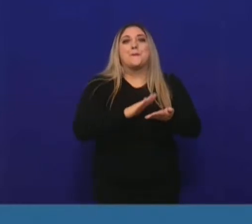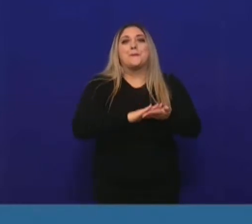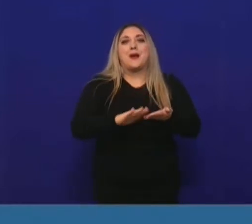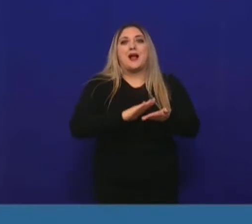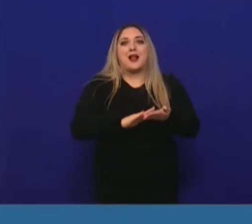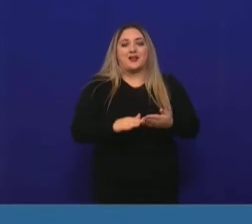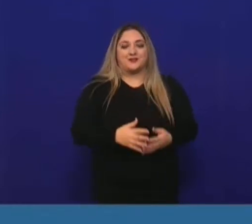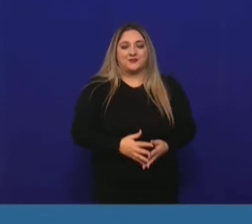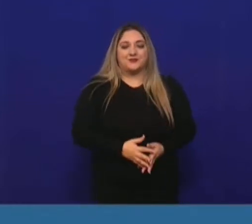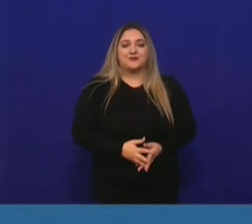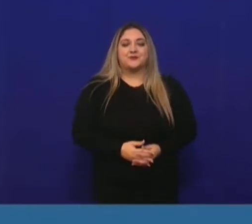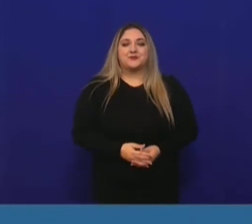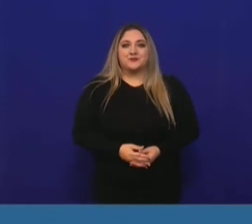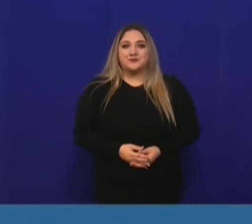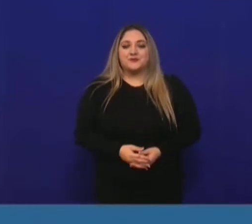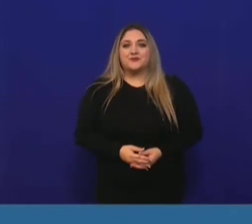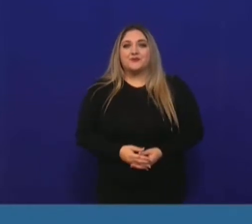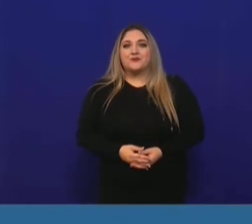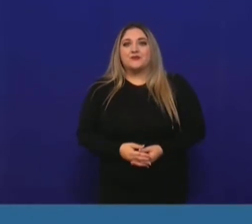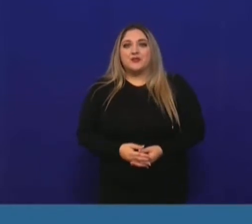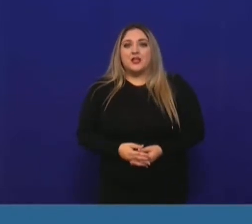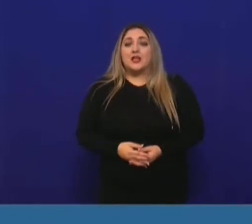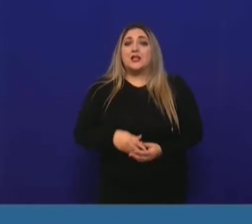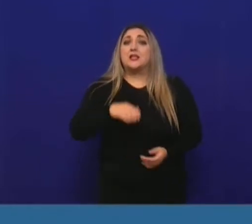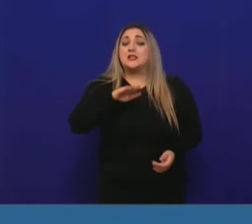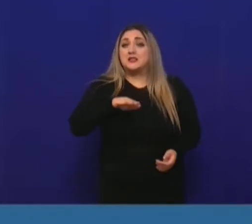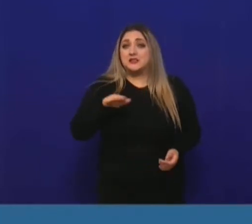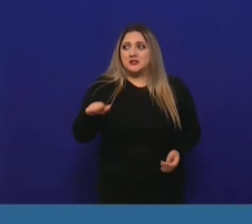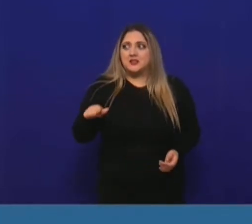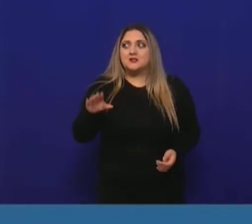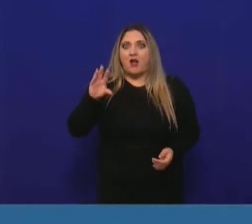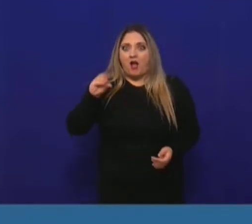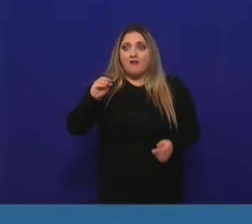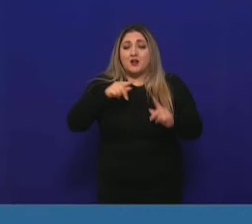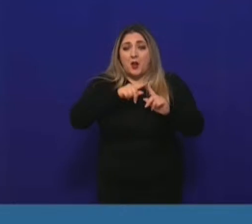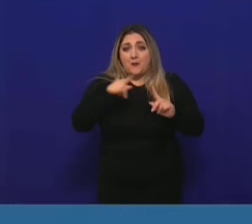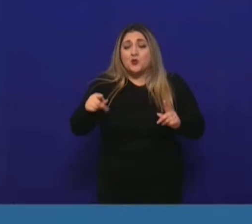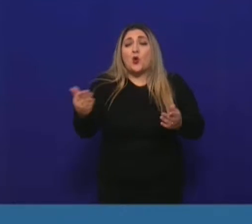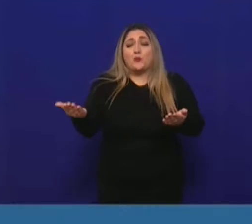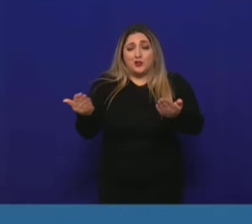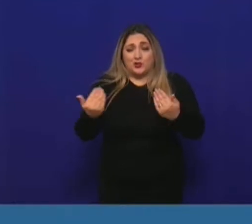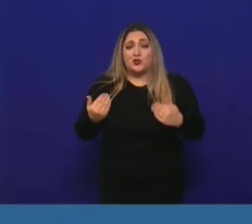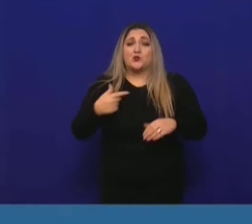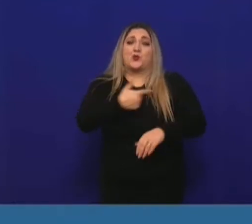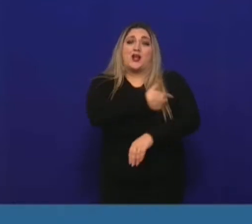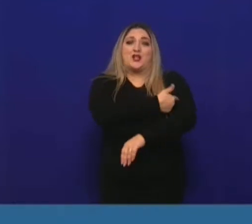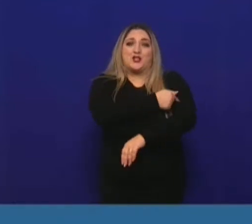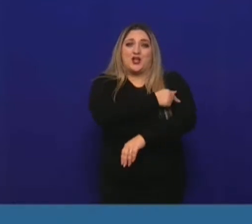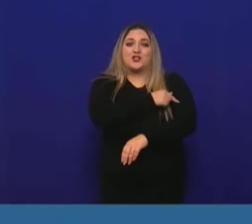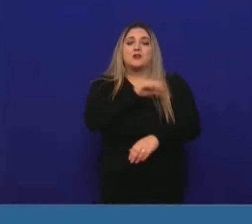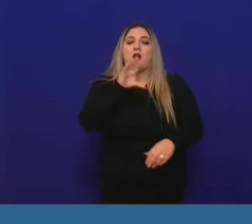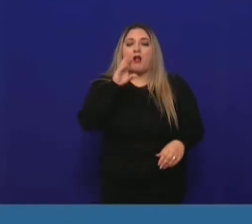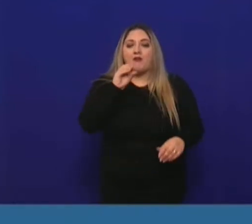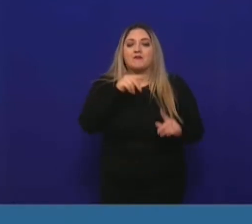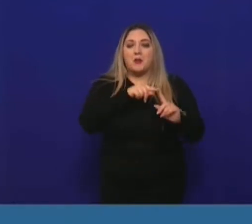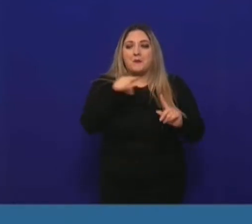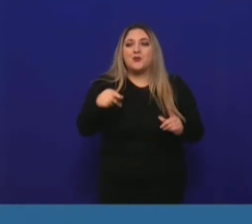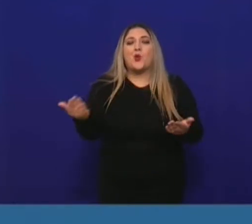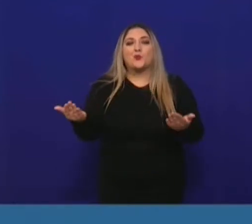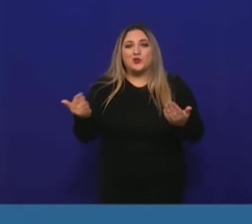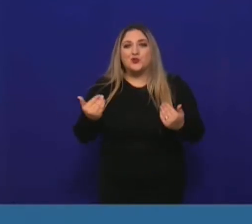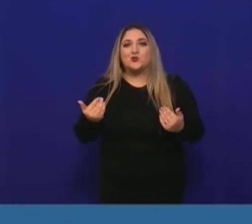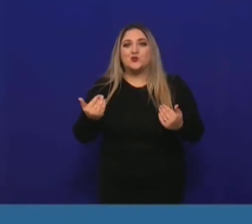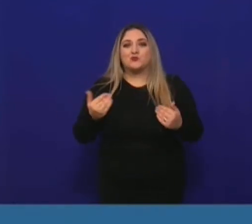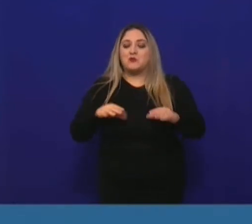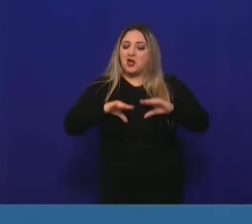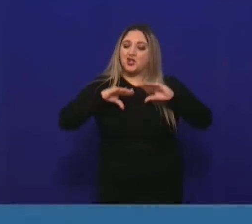barra. Il-nies il-konkurrenza hija tajba ħafna, ġifieri n-nies li batna lihom maġġor parti tagħhom kollha ġew u